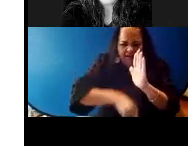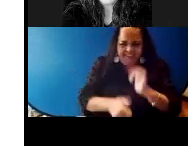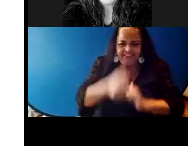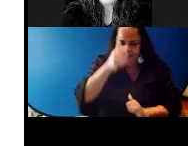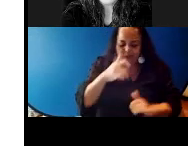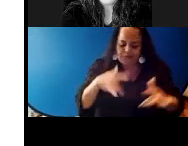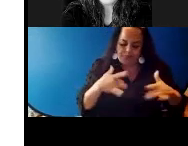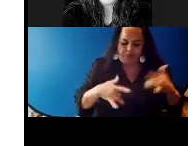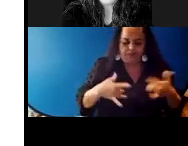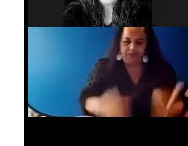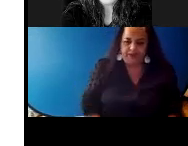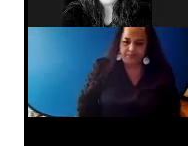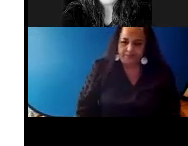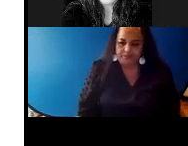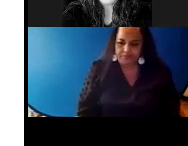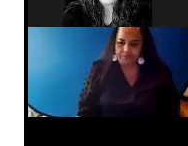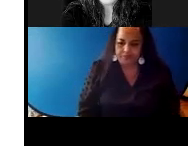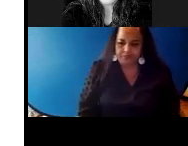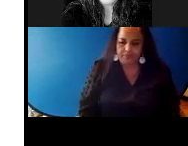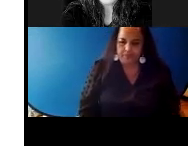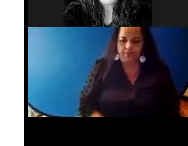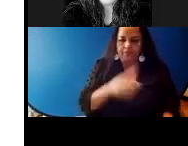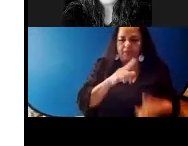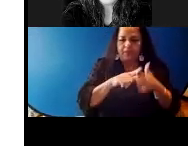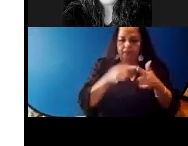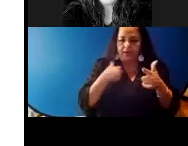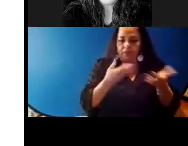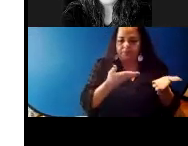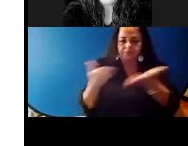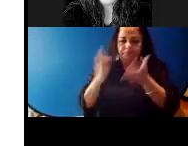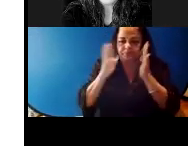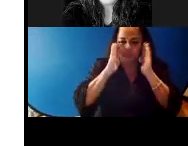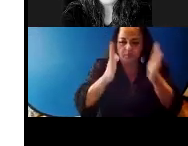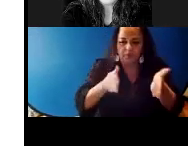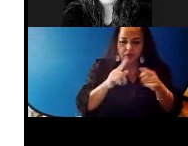excited. I wanted just to bring your attention to the